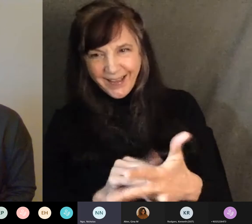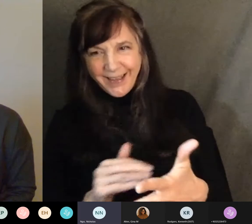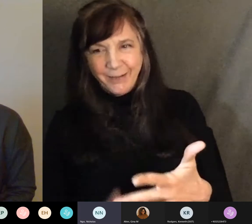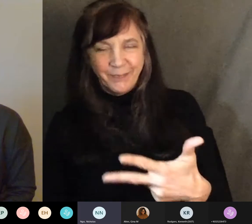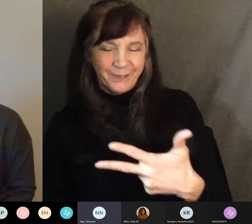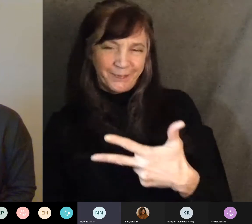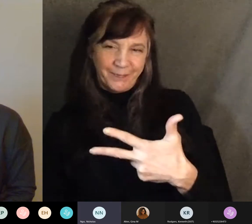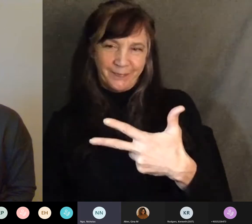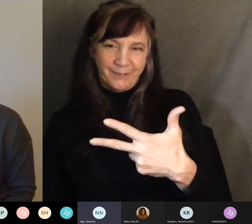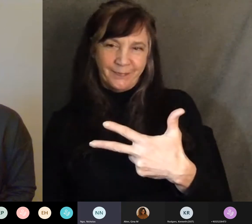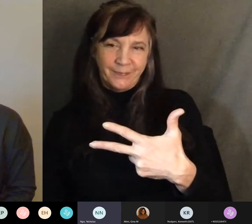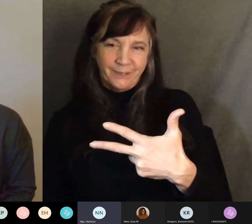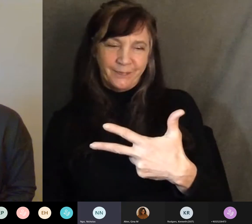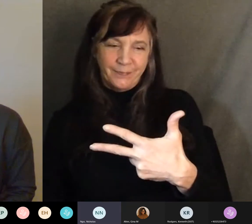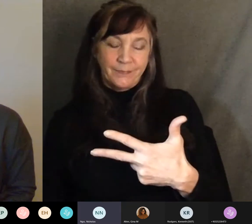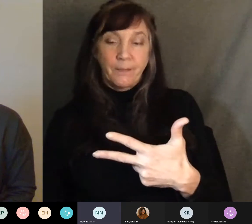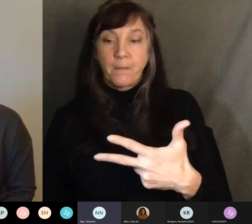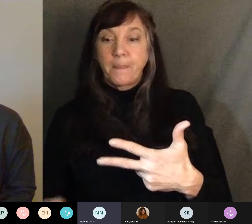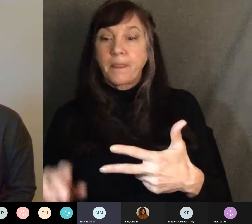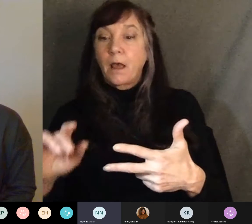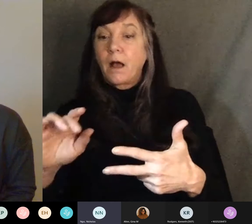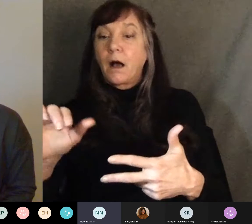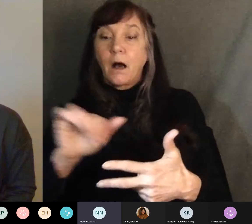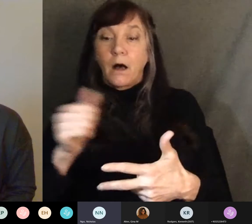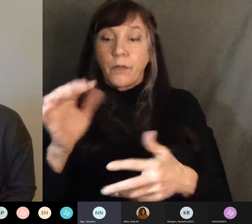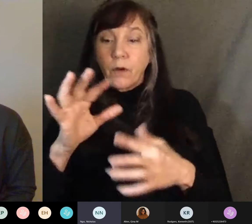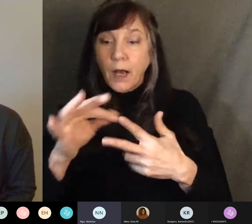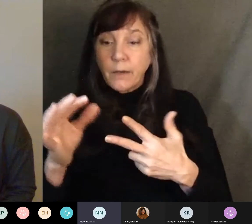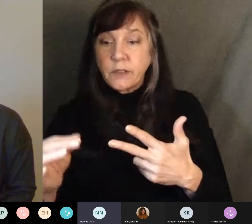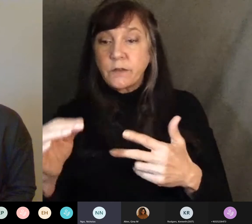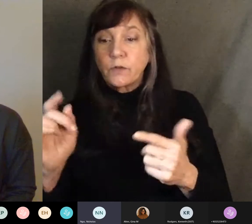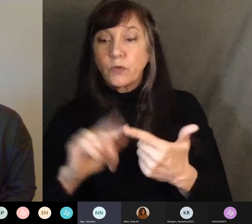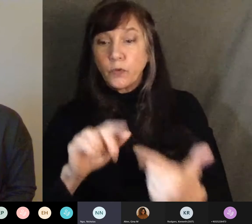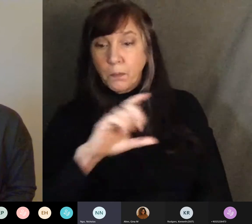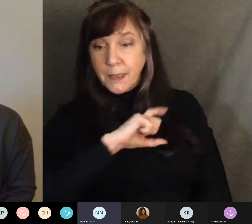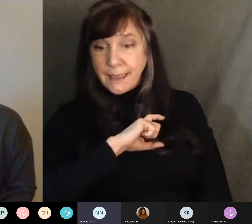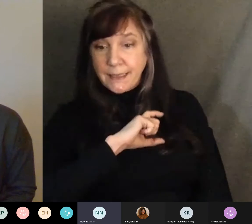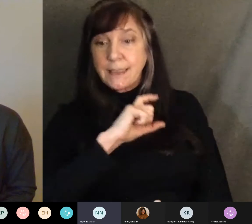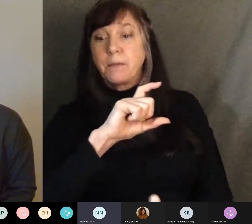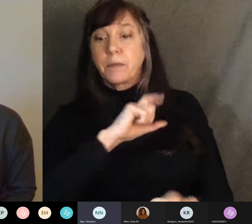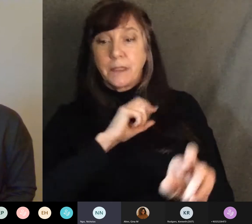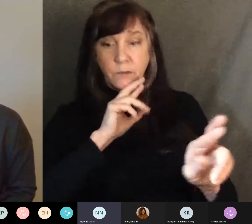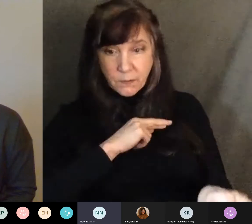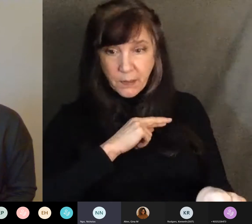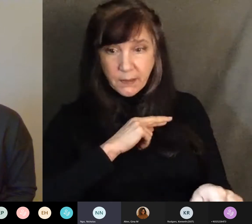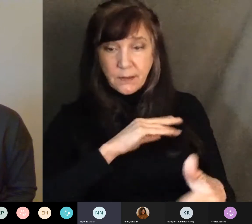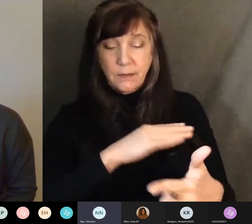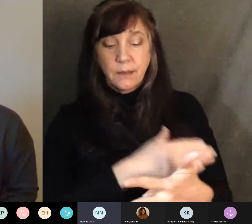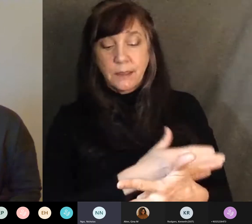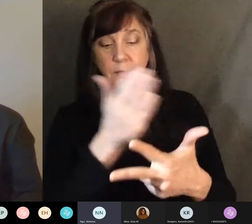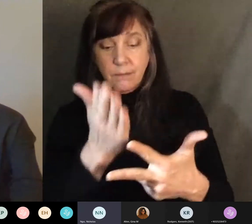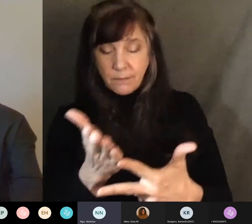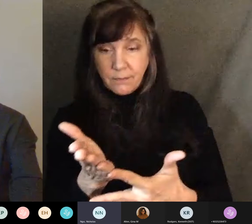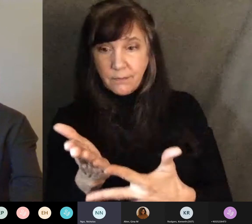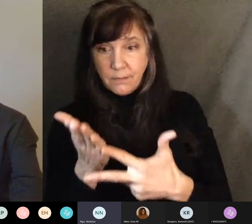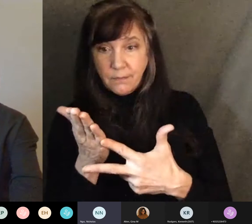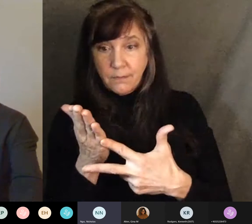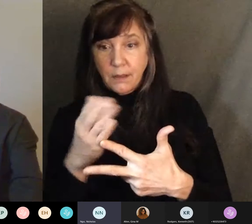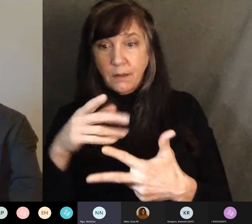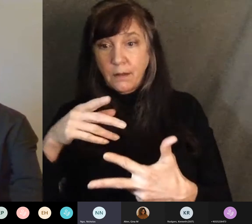is alternatives to policing and policing response. The next phase, next area is public